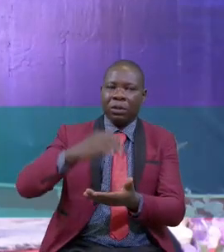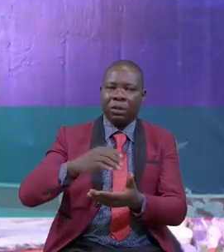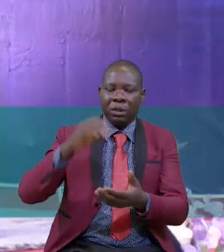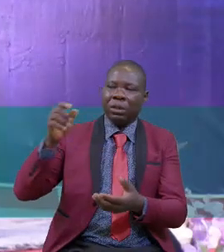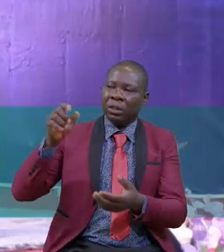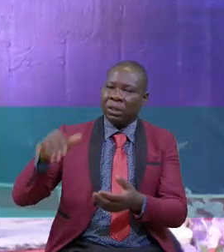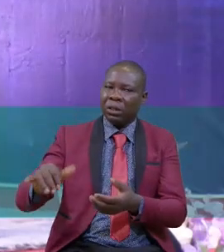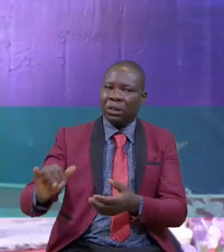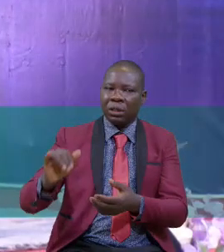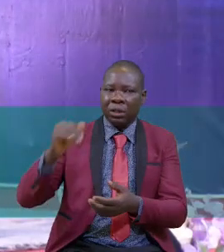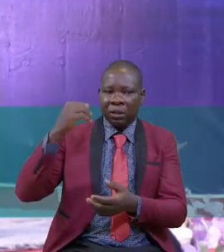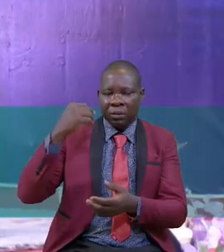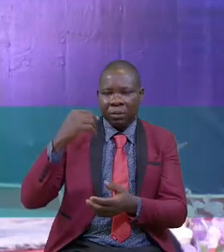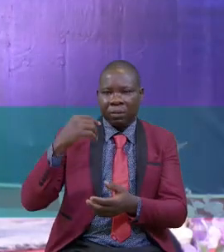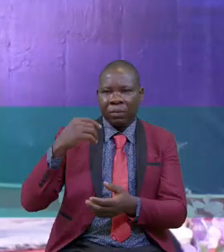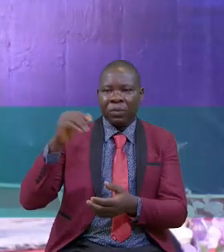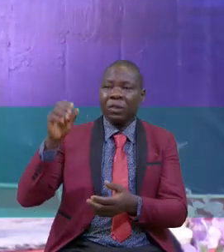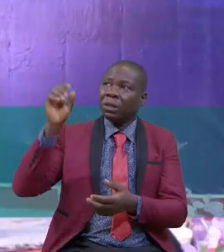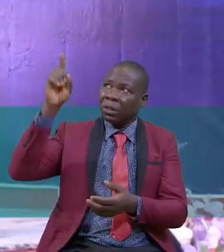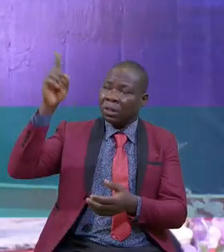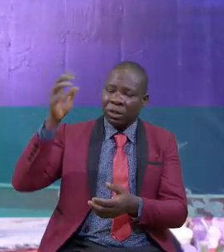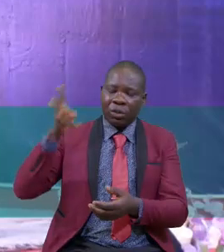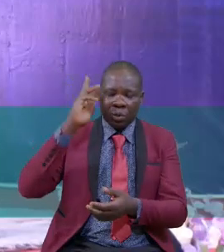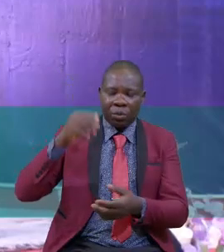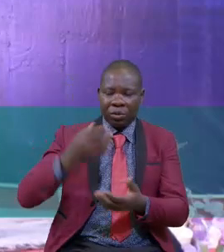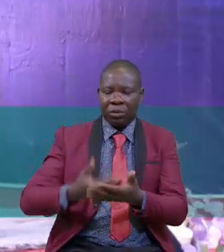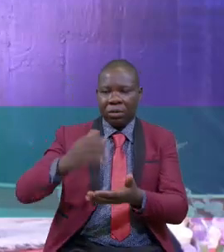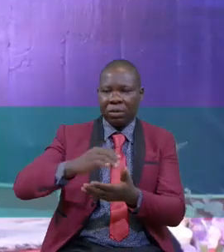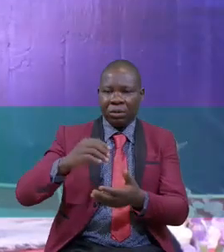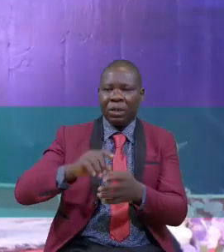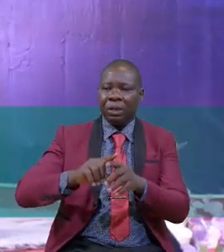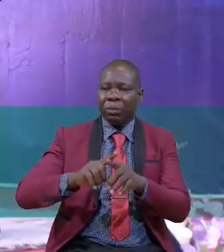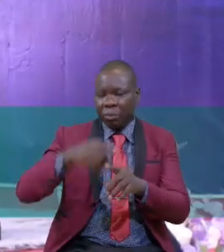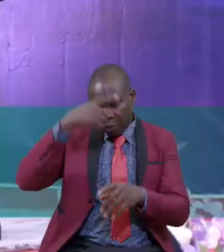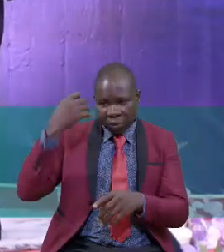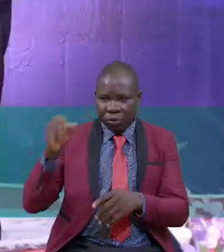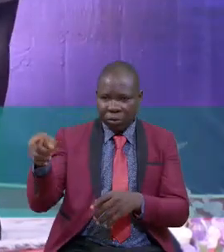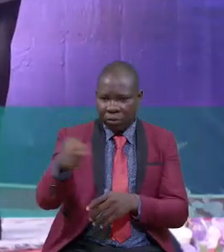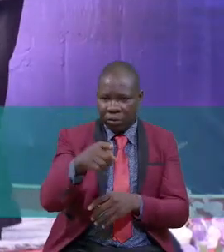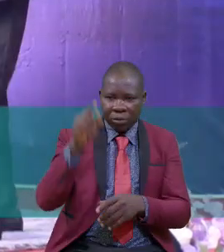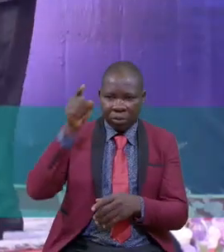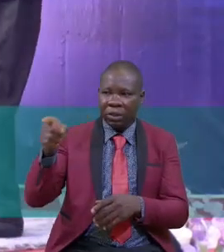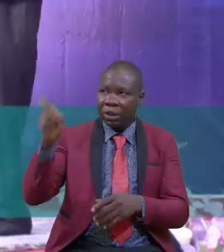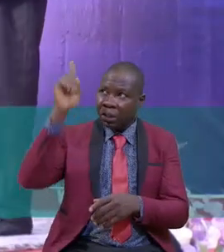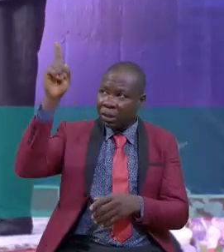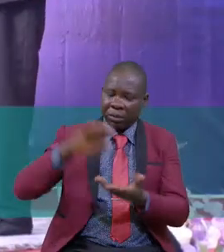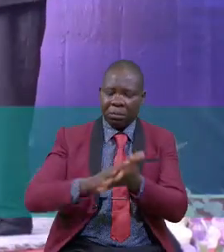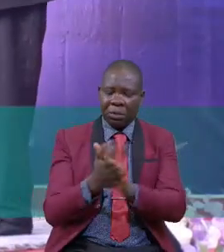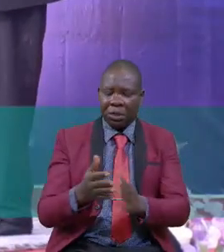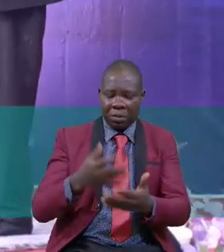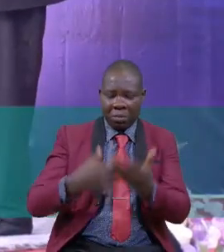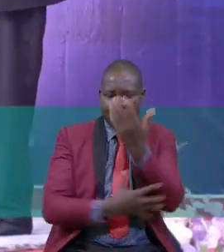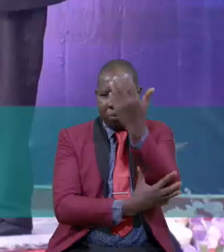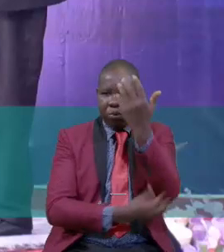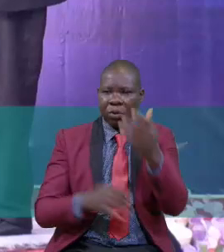poor. He was rich, yet for your sakes, he became poor, that ye through